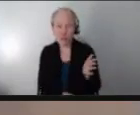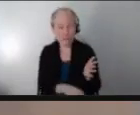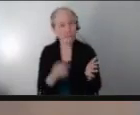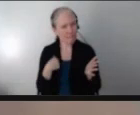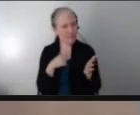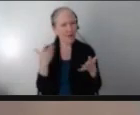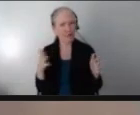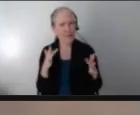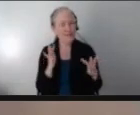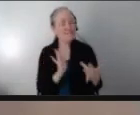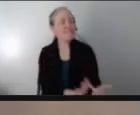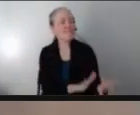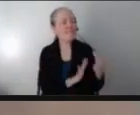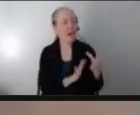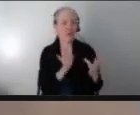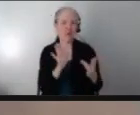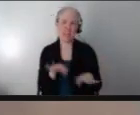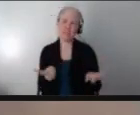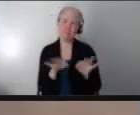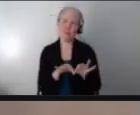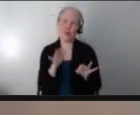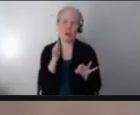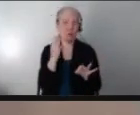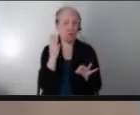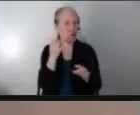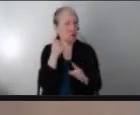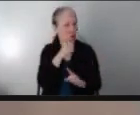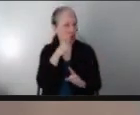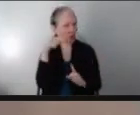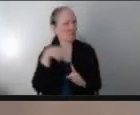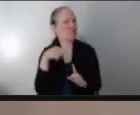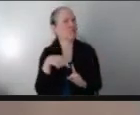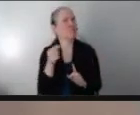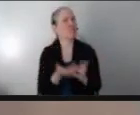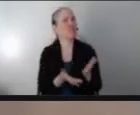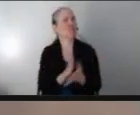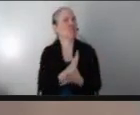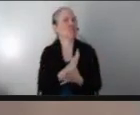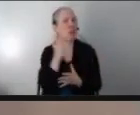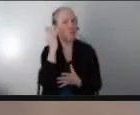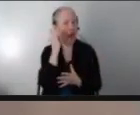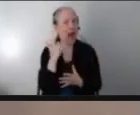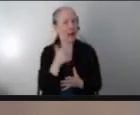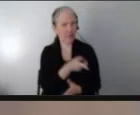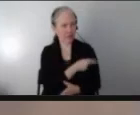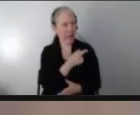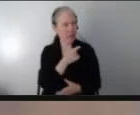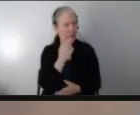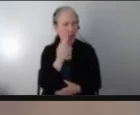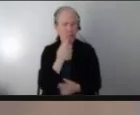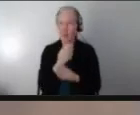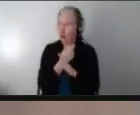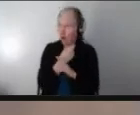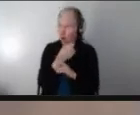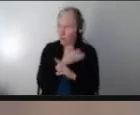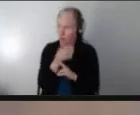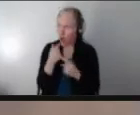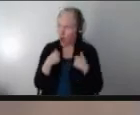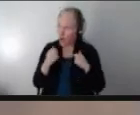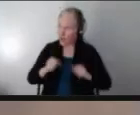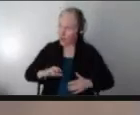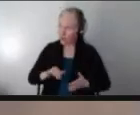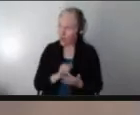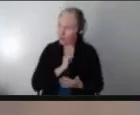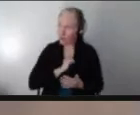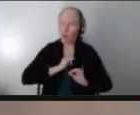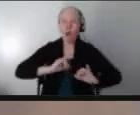for girls, begin to get the cementing of hey, I can really do this. I can remember